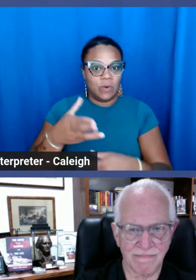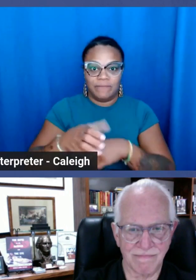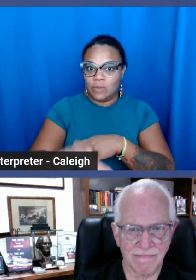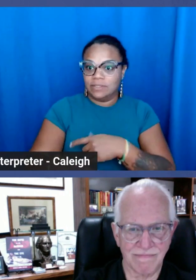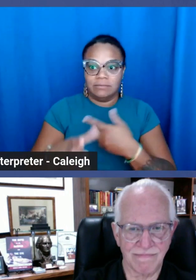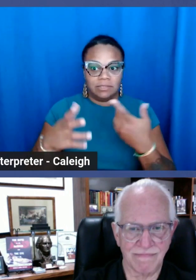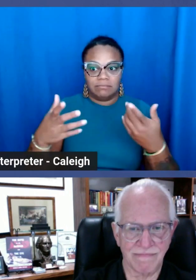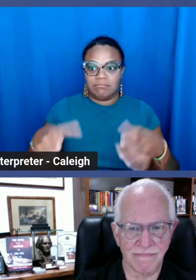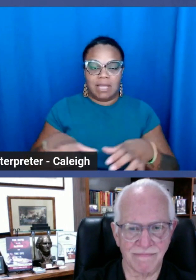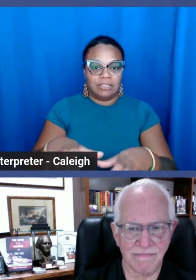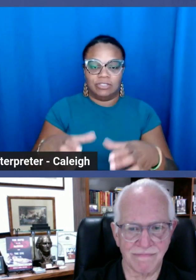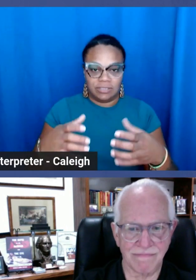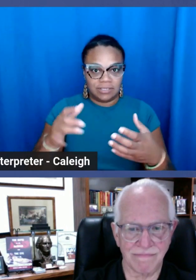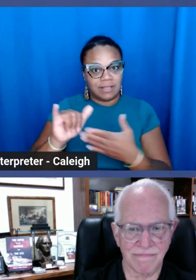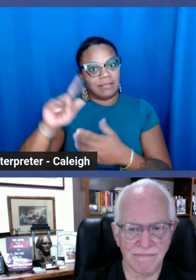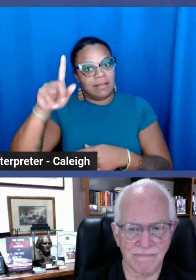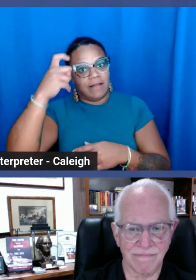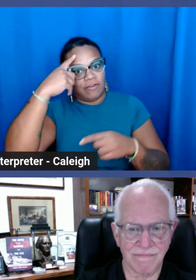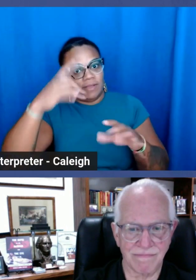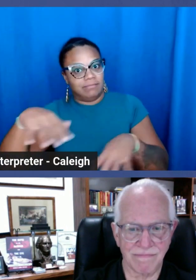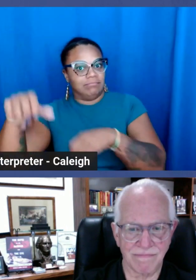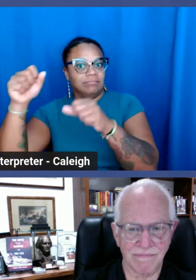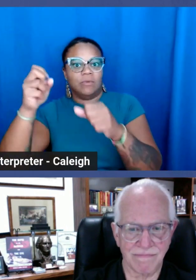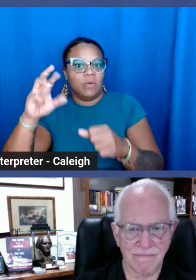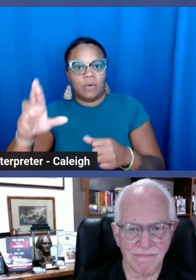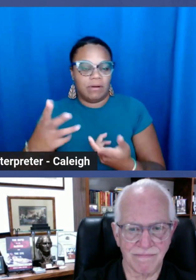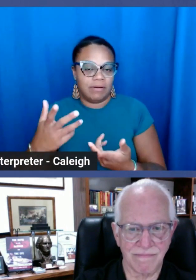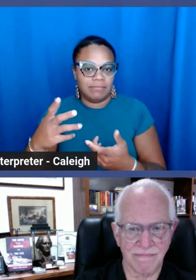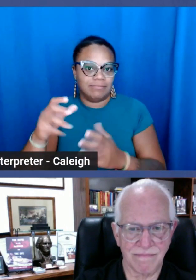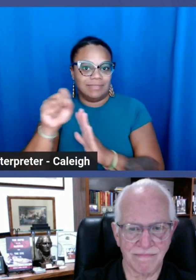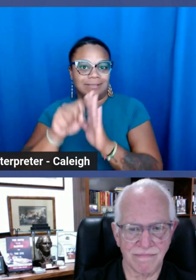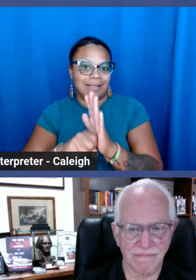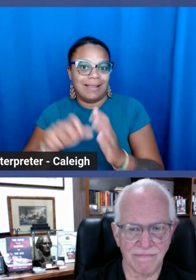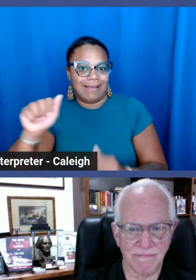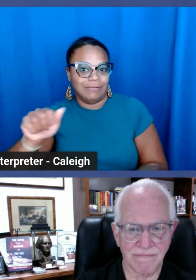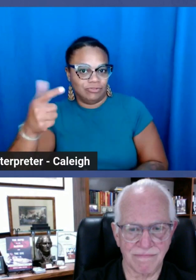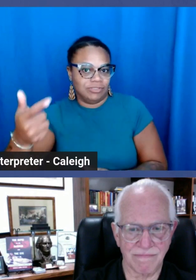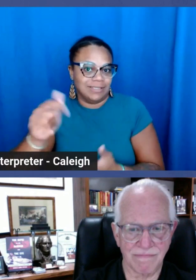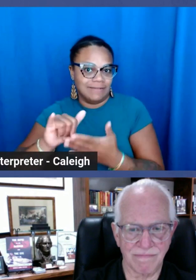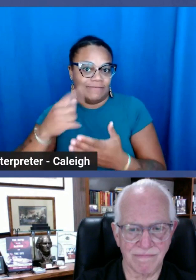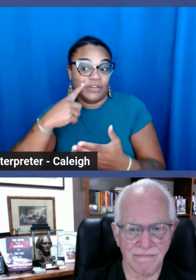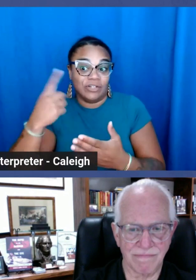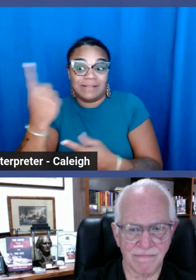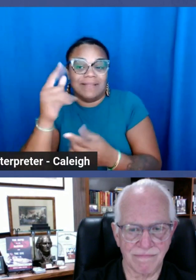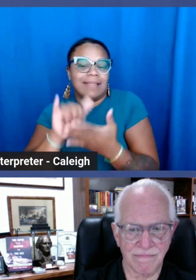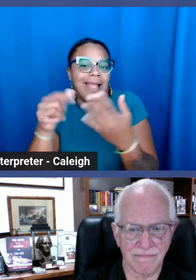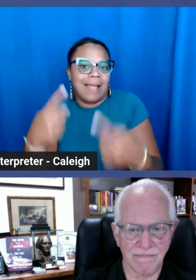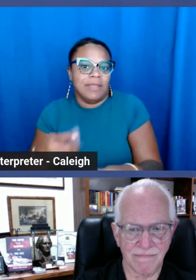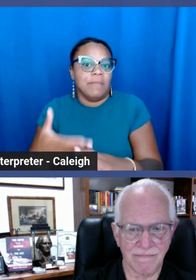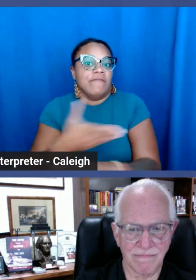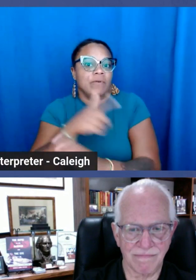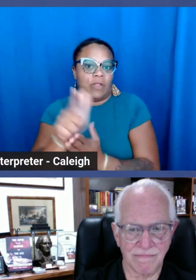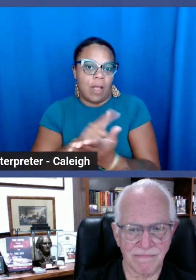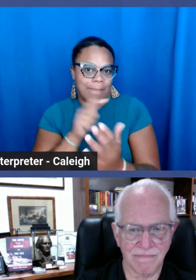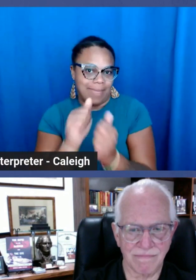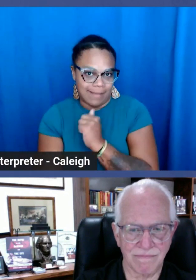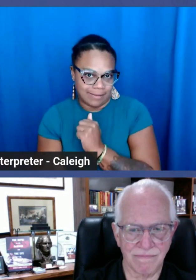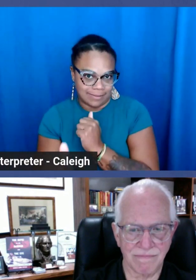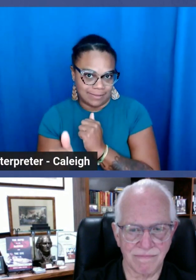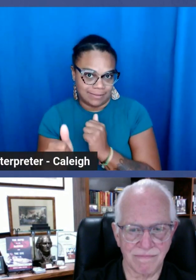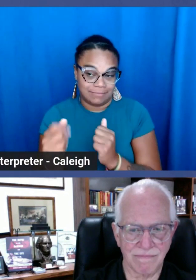been undertaken by the government or state attorney generals for activities that occurred prior to the law passing. And